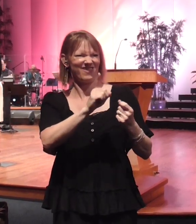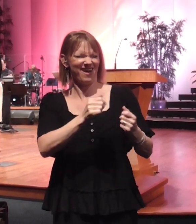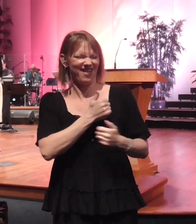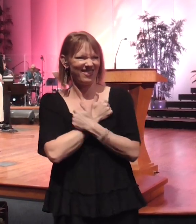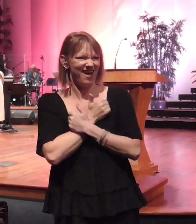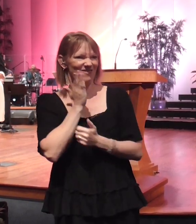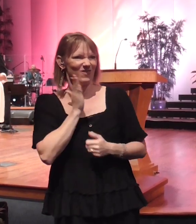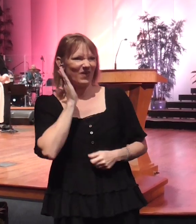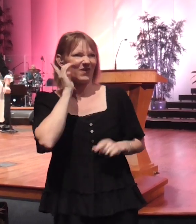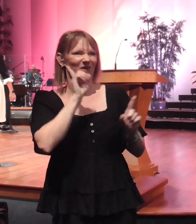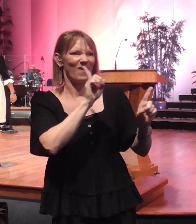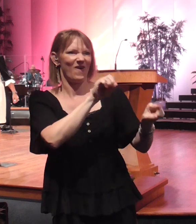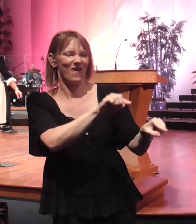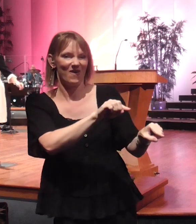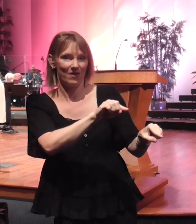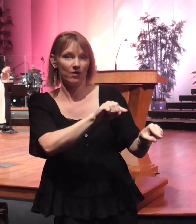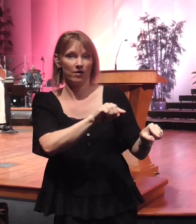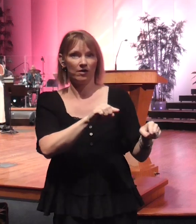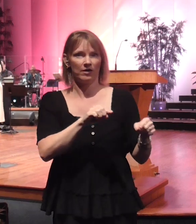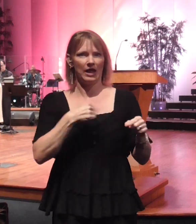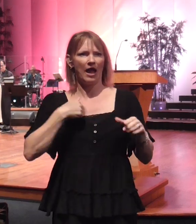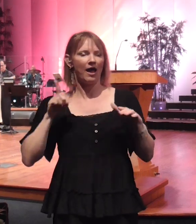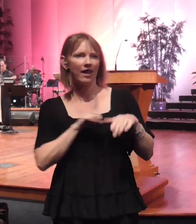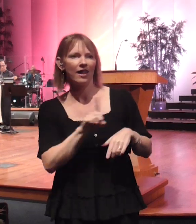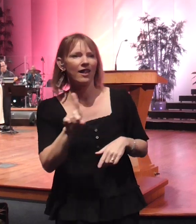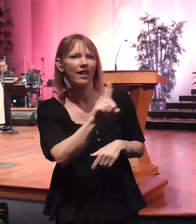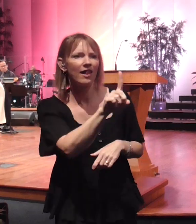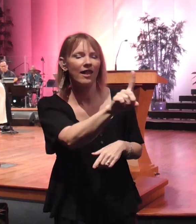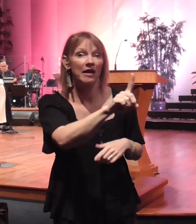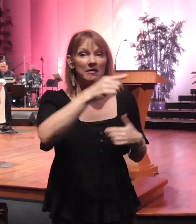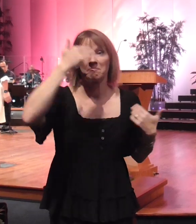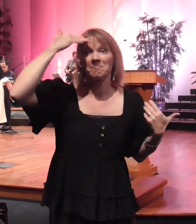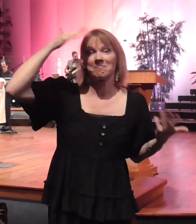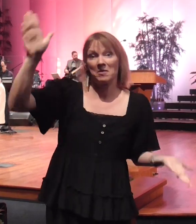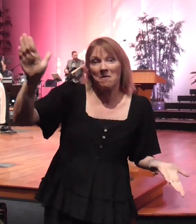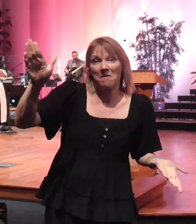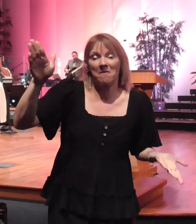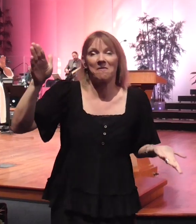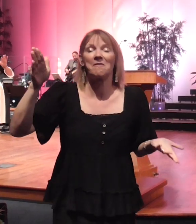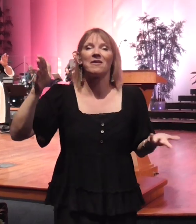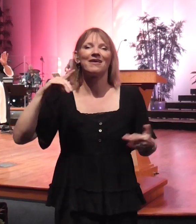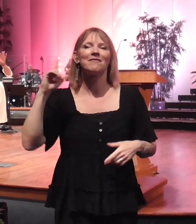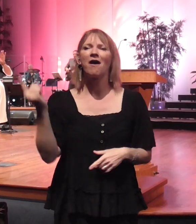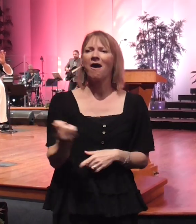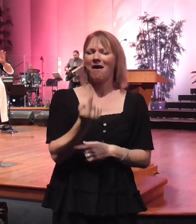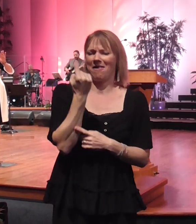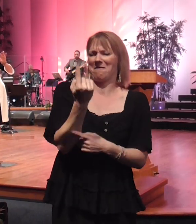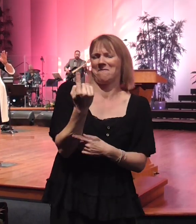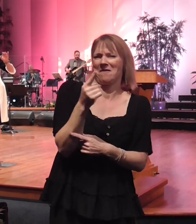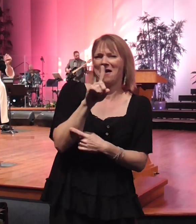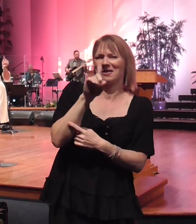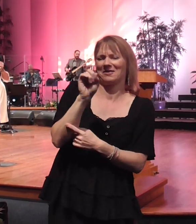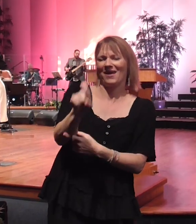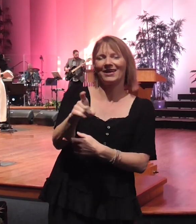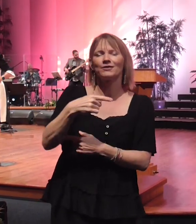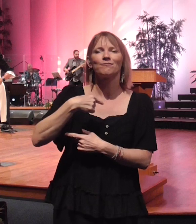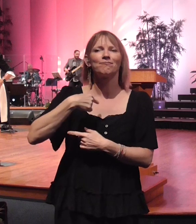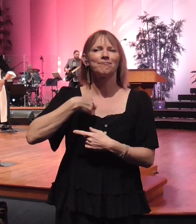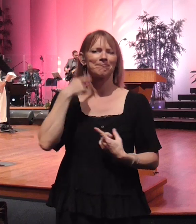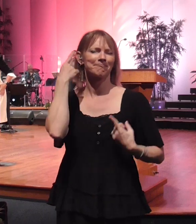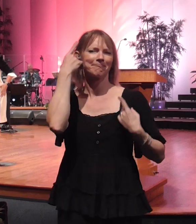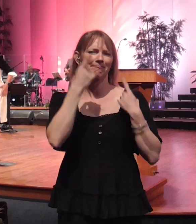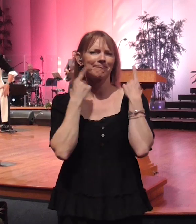Where will it take me? Love only knows. There's only one question that's on